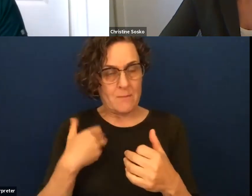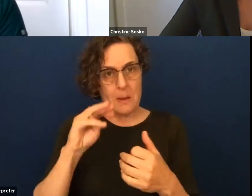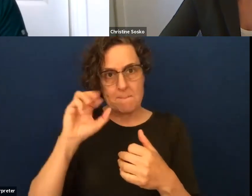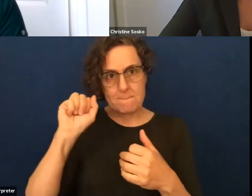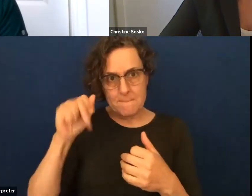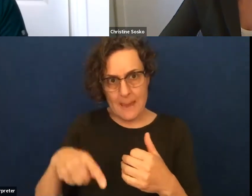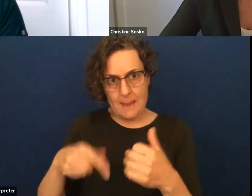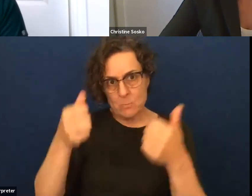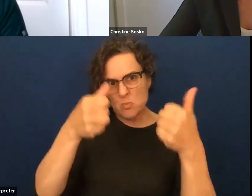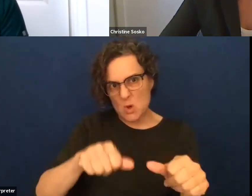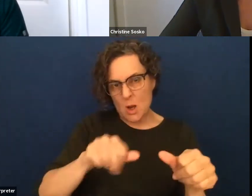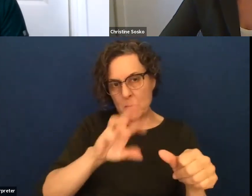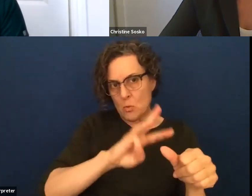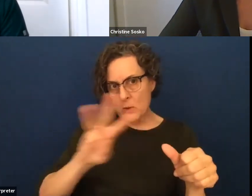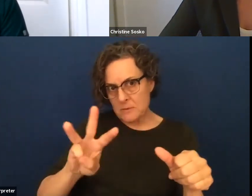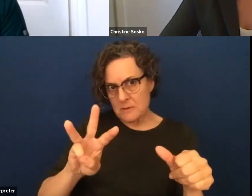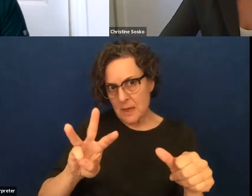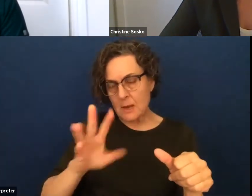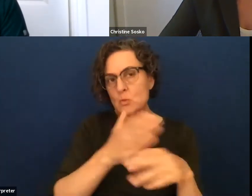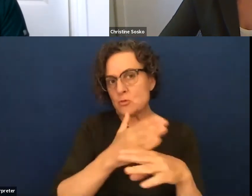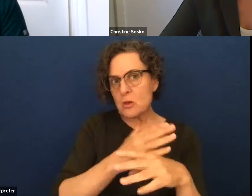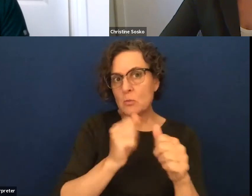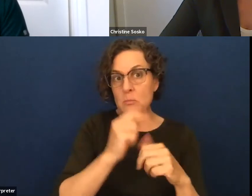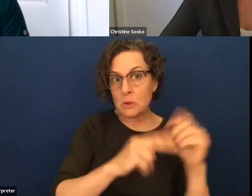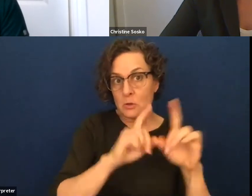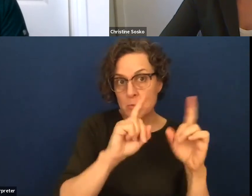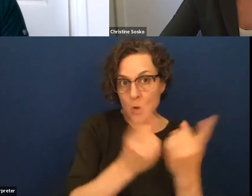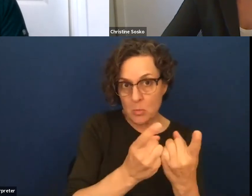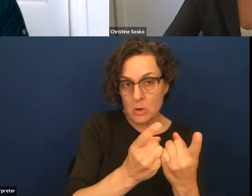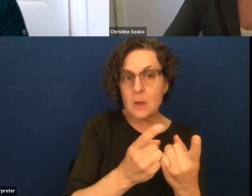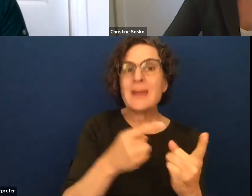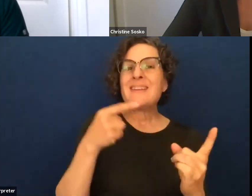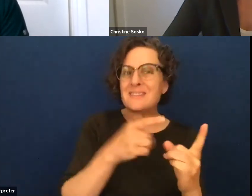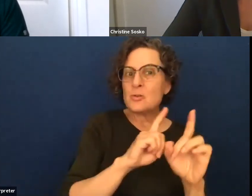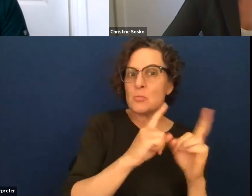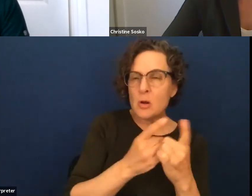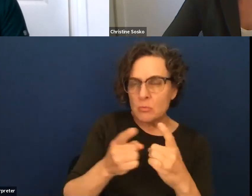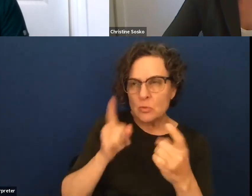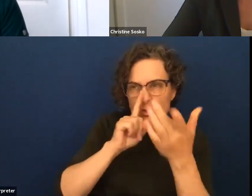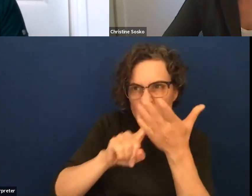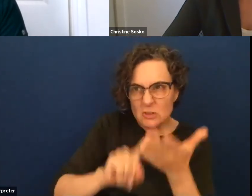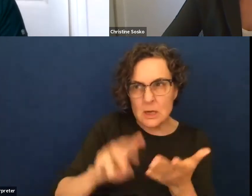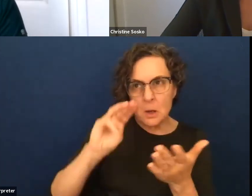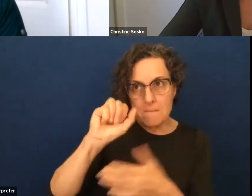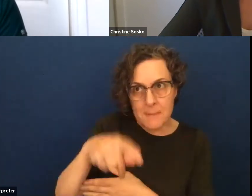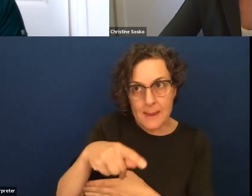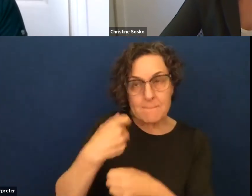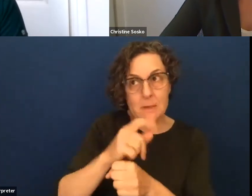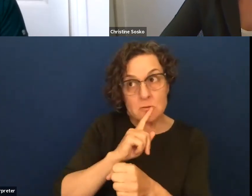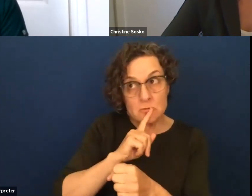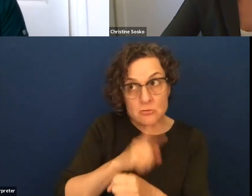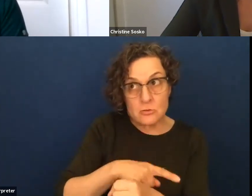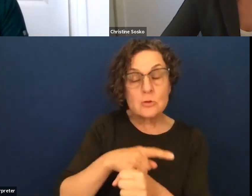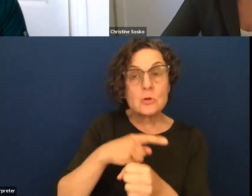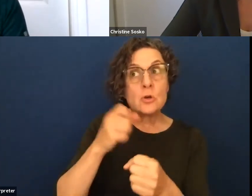departments. And so they will be able to look at that map and see if that property has been cleared or not. If the